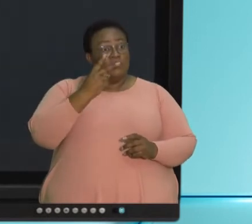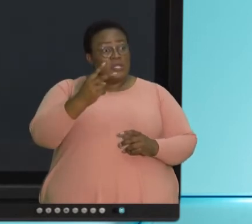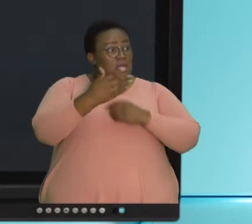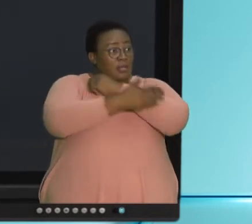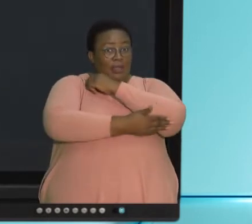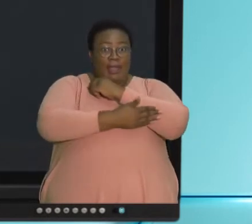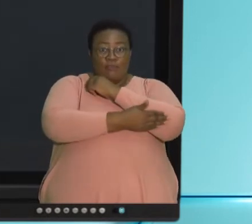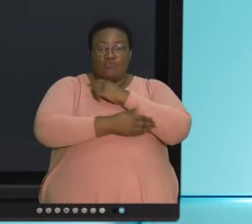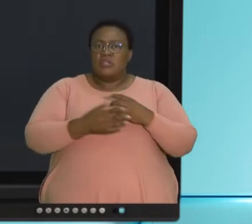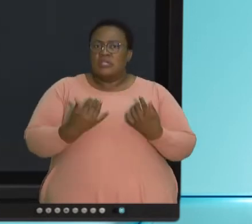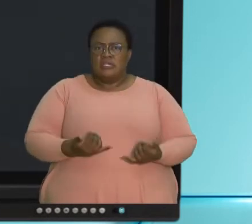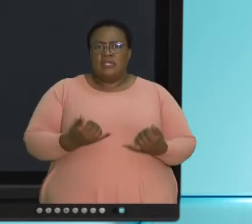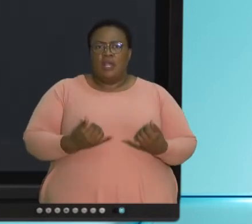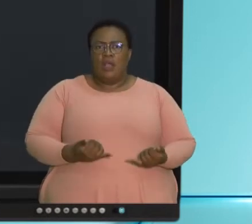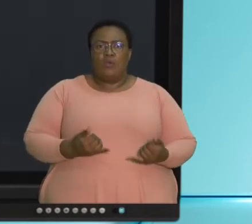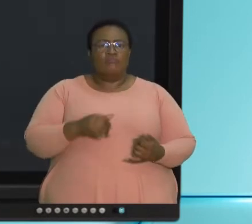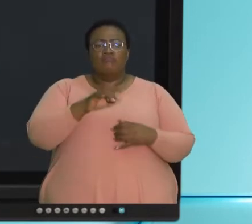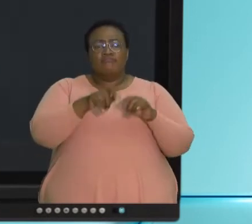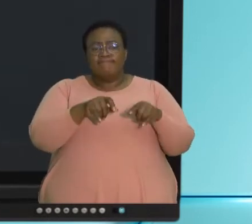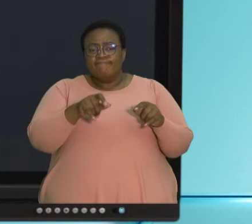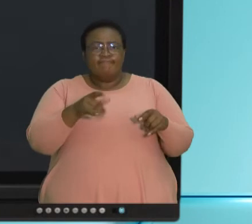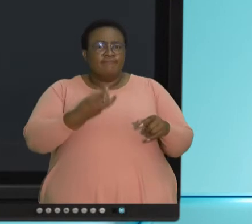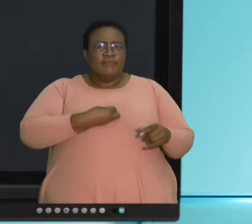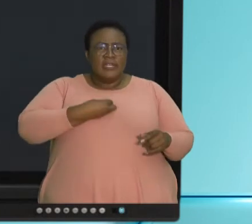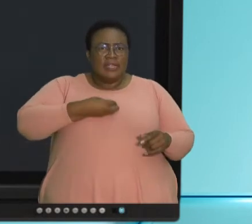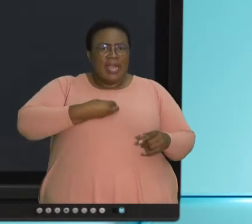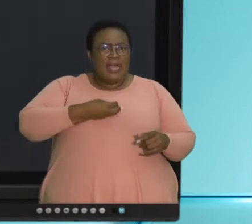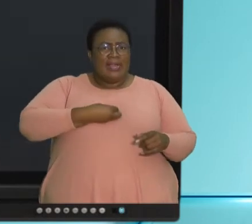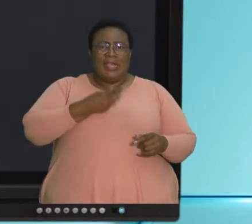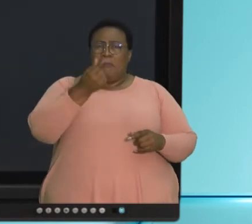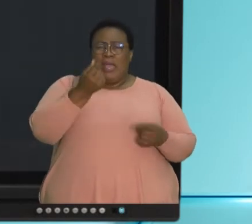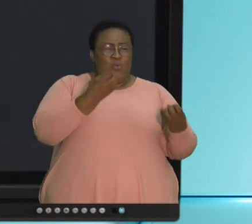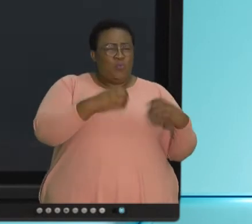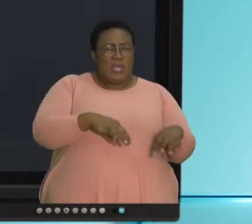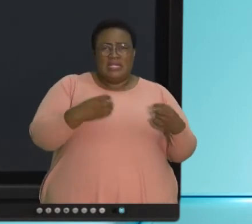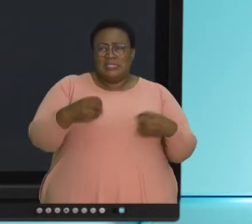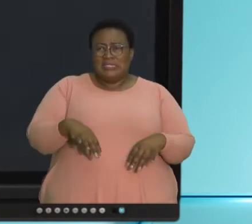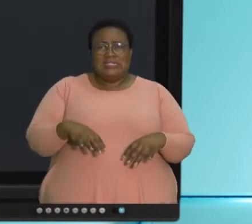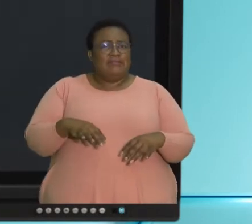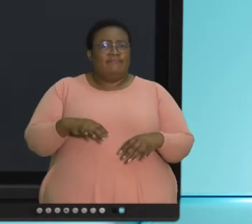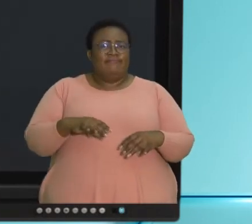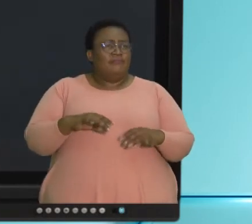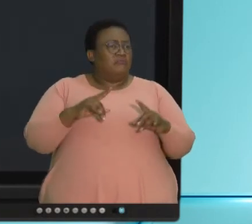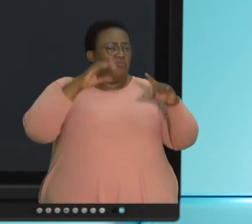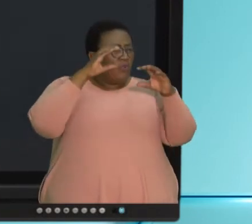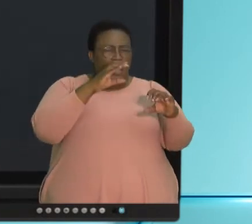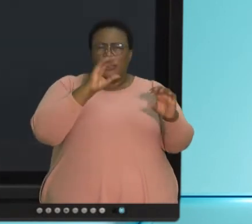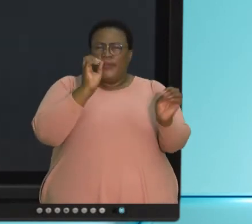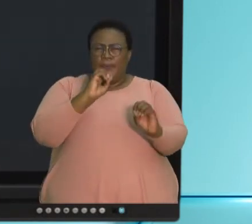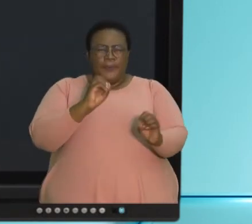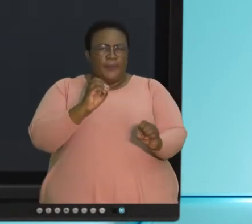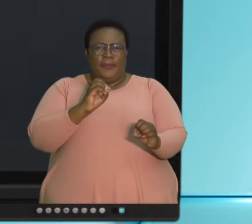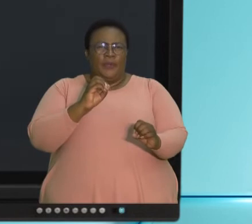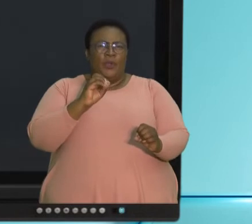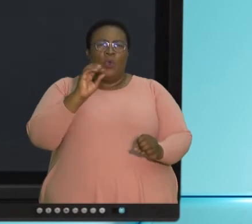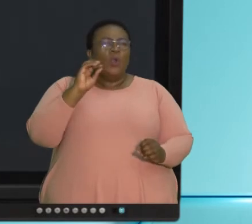now, as young people, we are really wasting money and we are not even paying attention to the